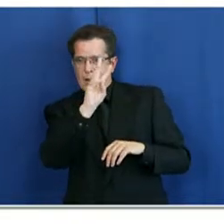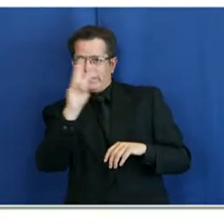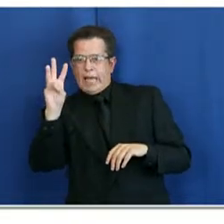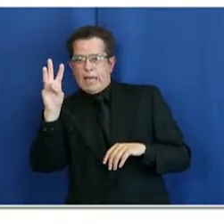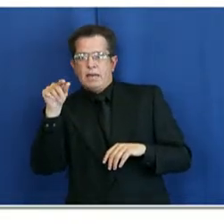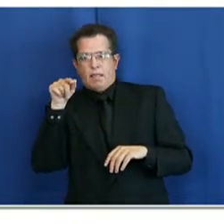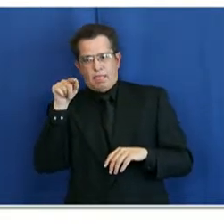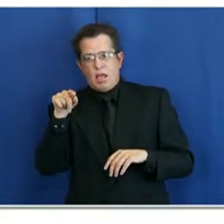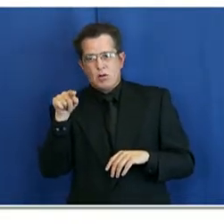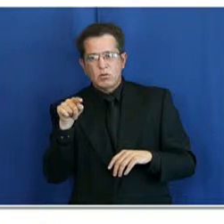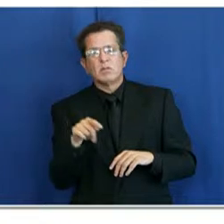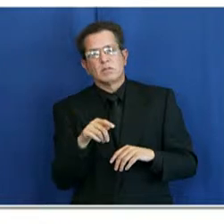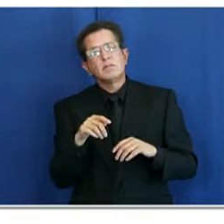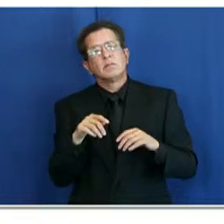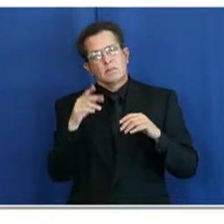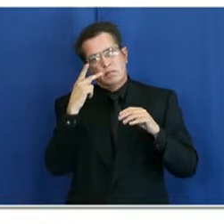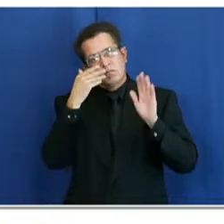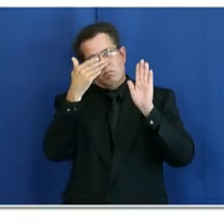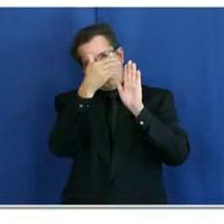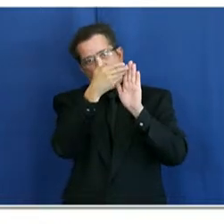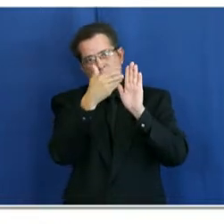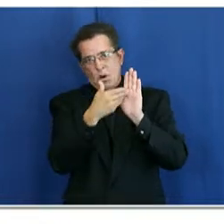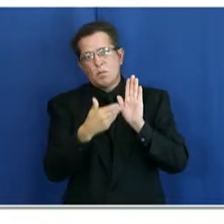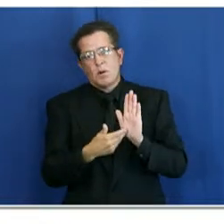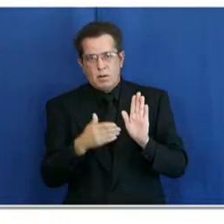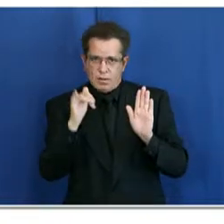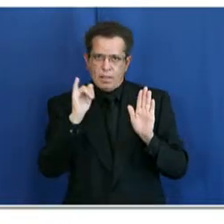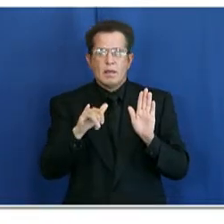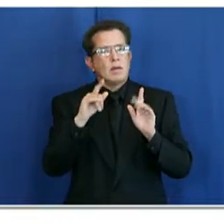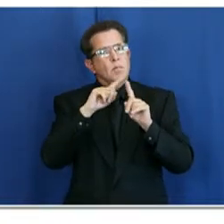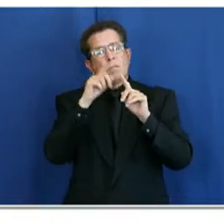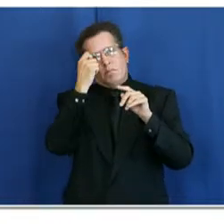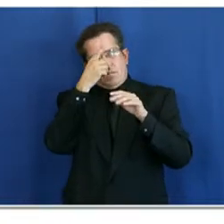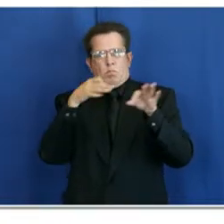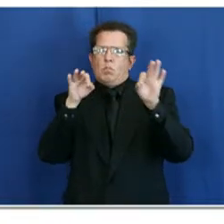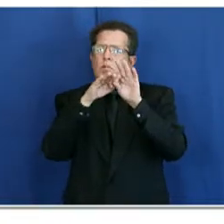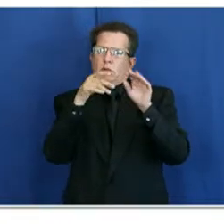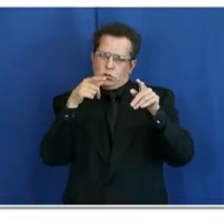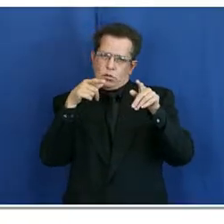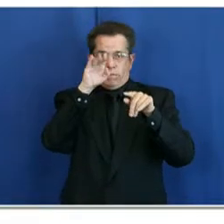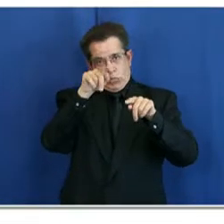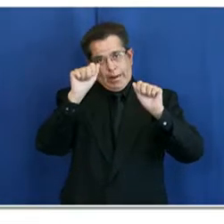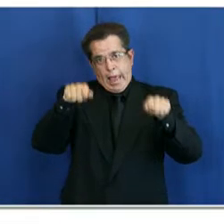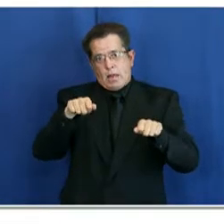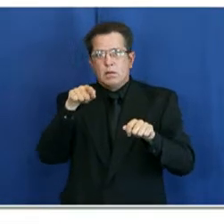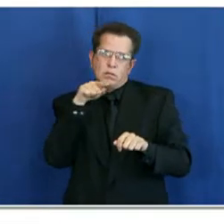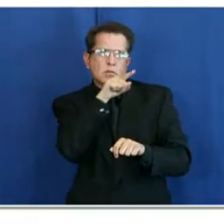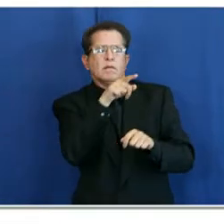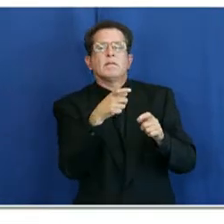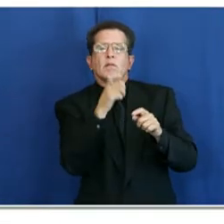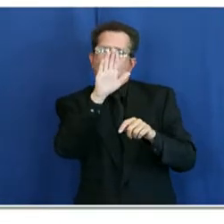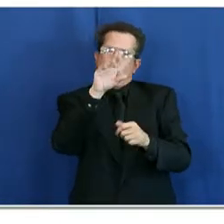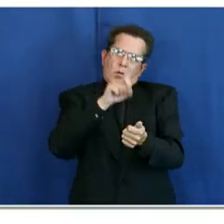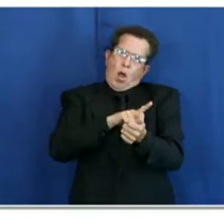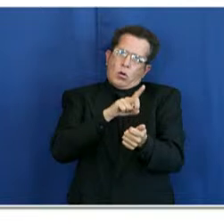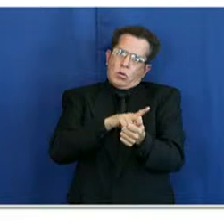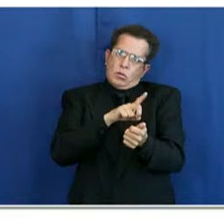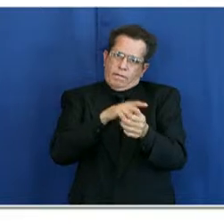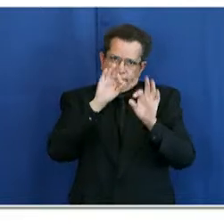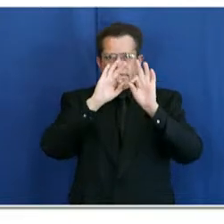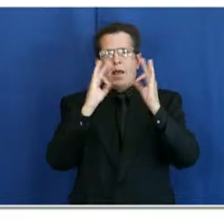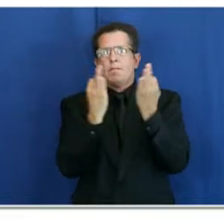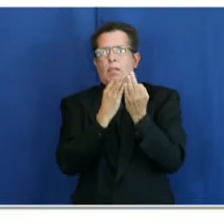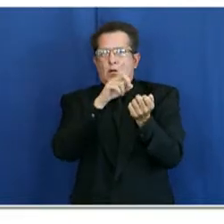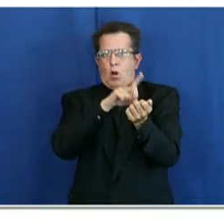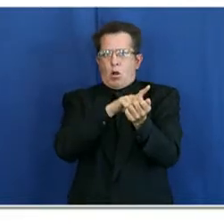Rady Children's Hospital. But again, the encouraging starting point is with your pediatrician or your family physician, and they can help